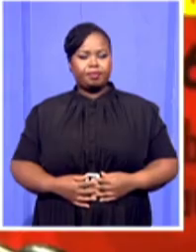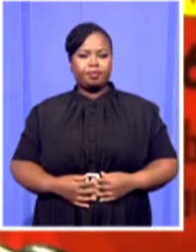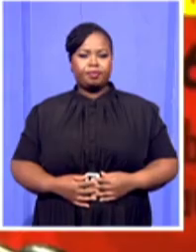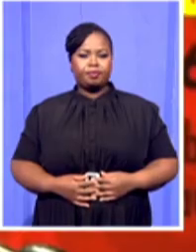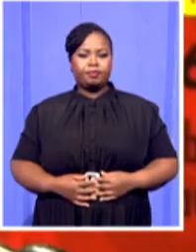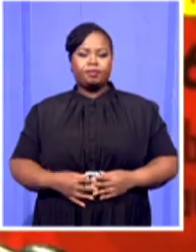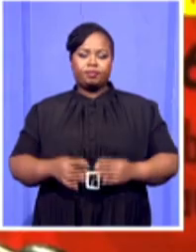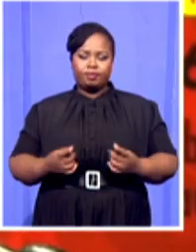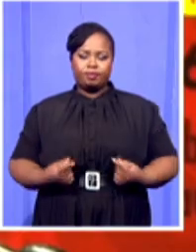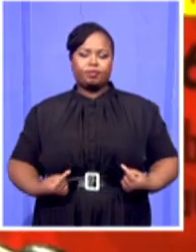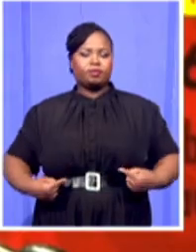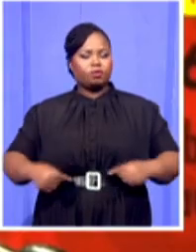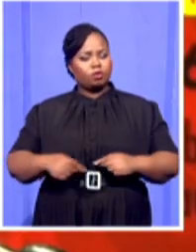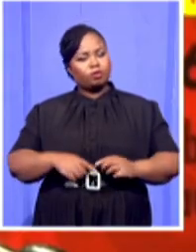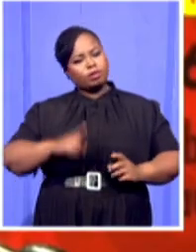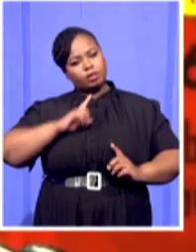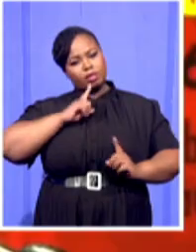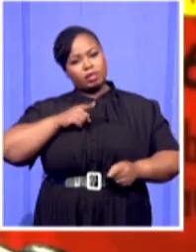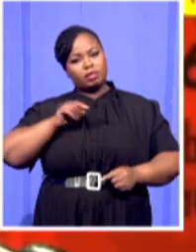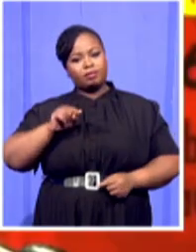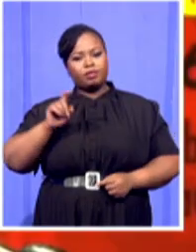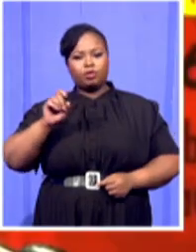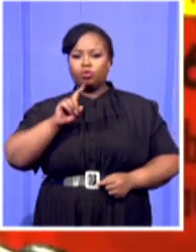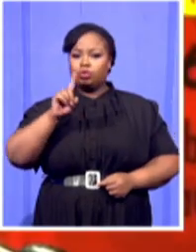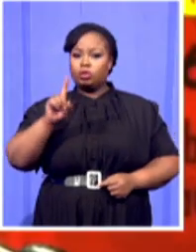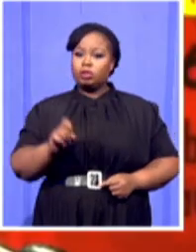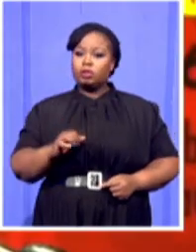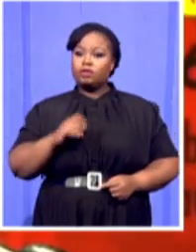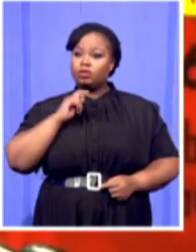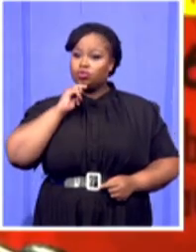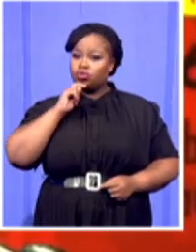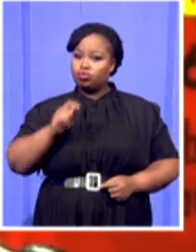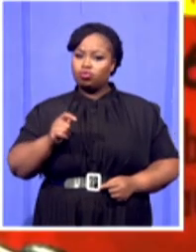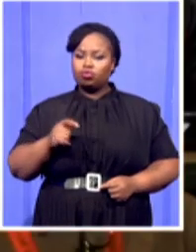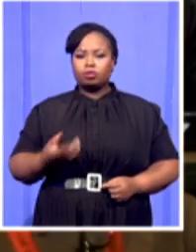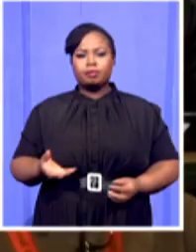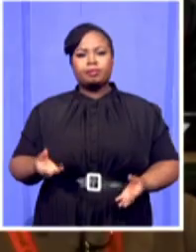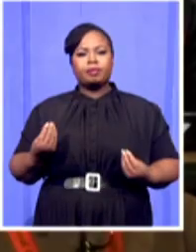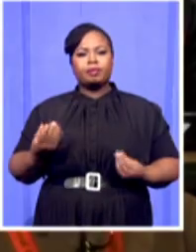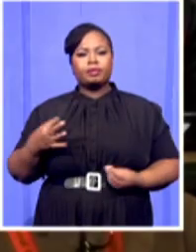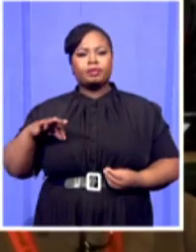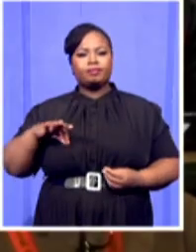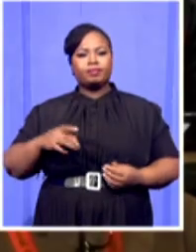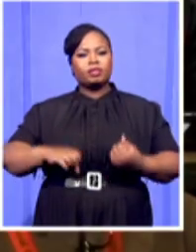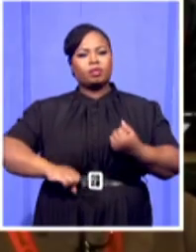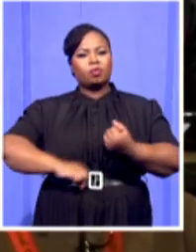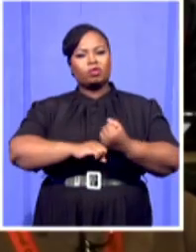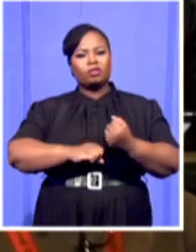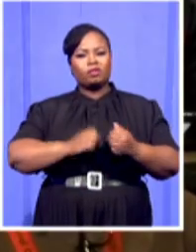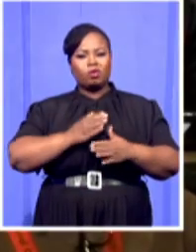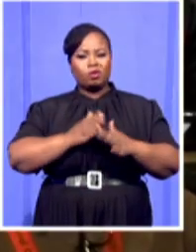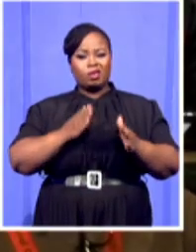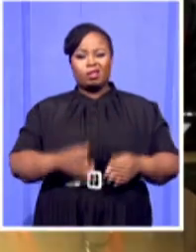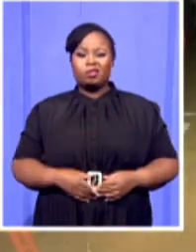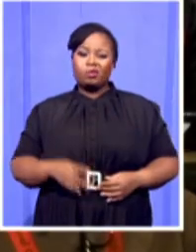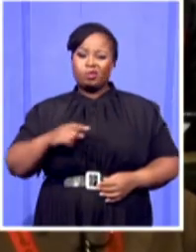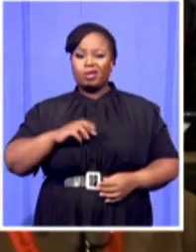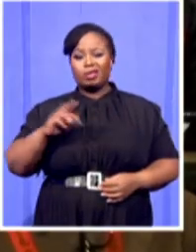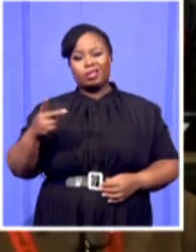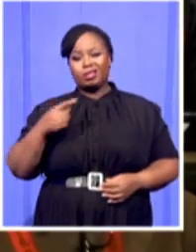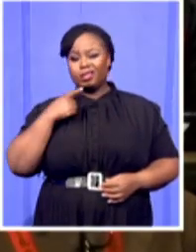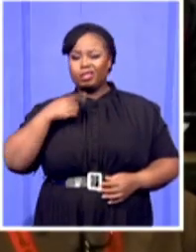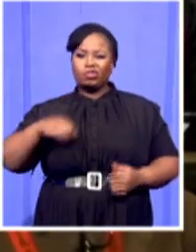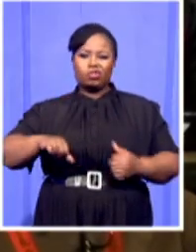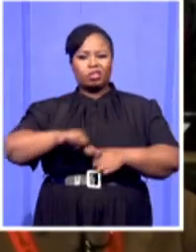We must therefore answer these questions if we are to end the support of workers. Because abanye bathi socialism, it's